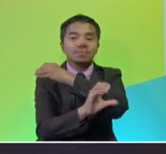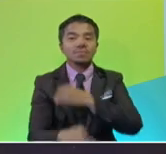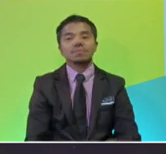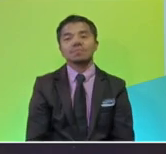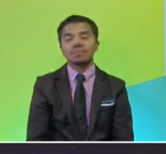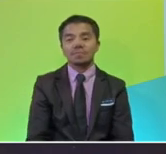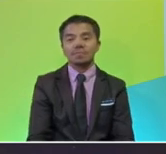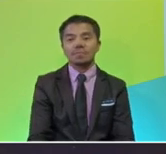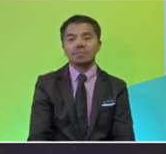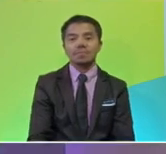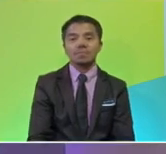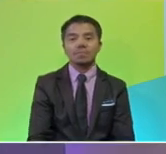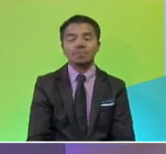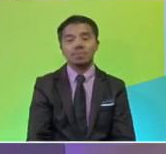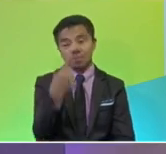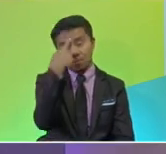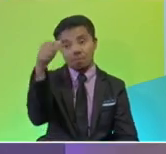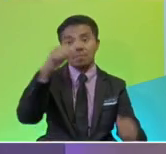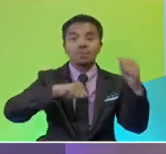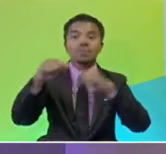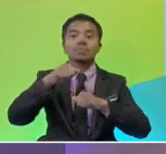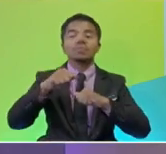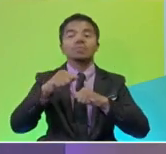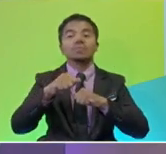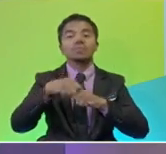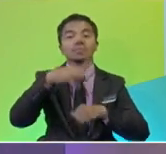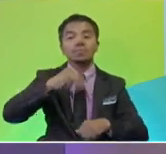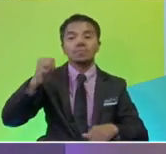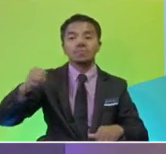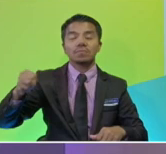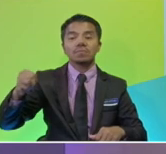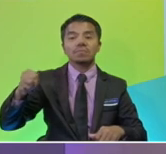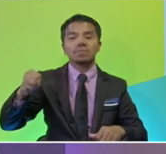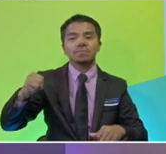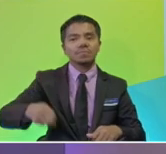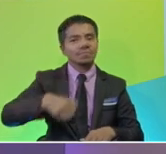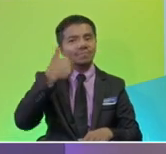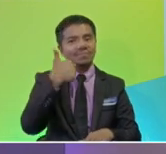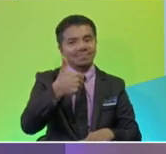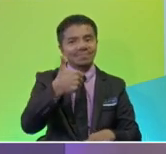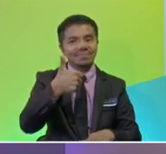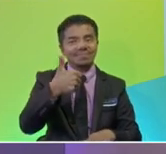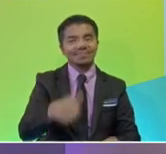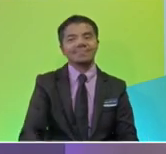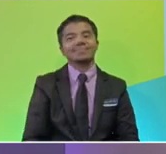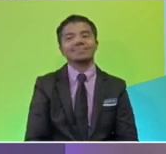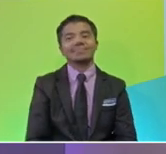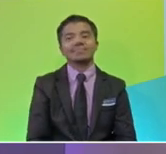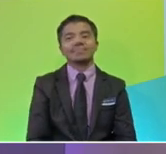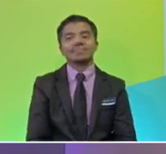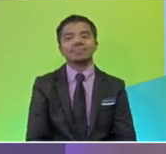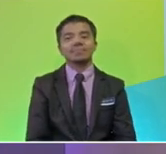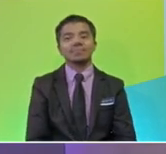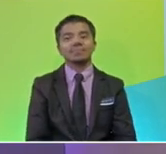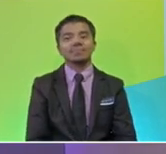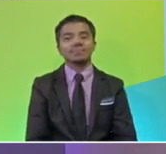Yeah, for this activity, I think our students did a very good job, and I would like to give them